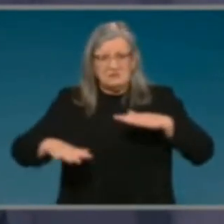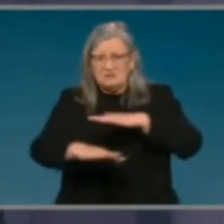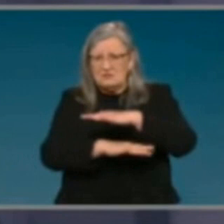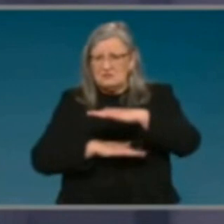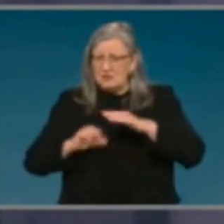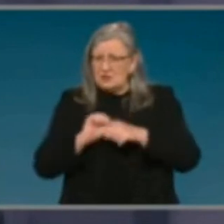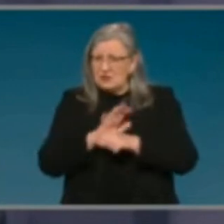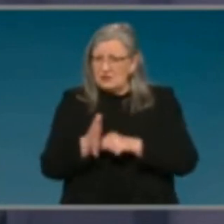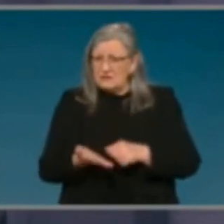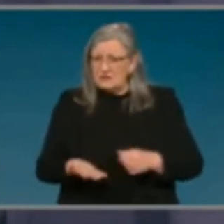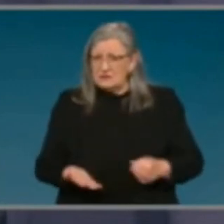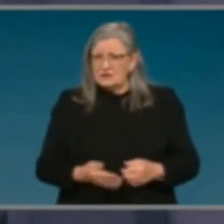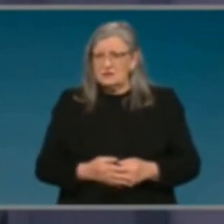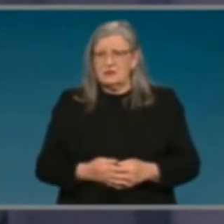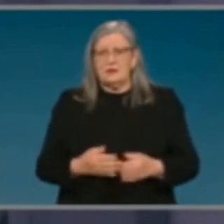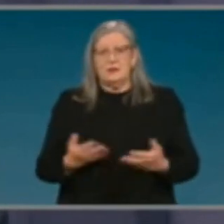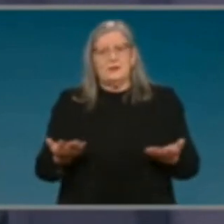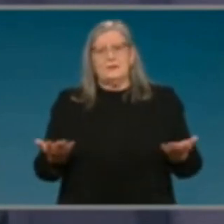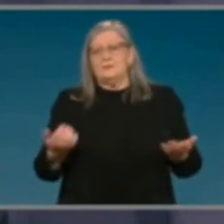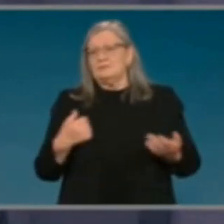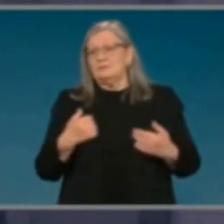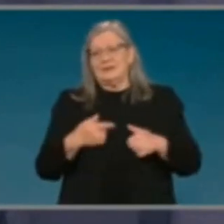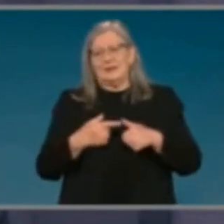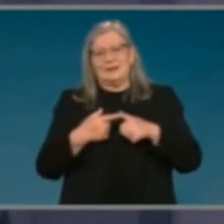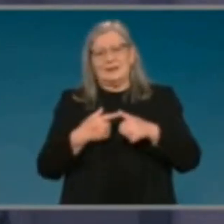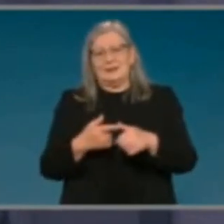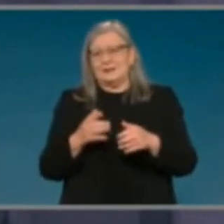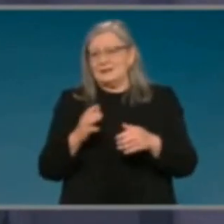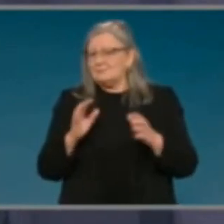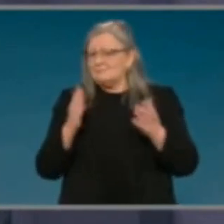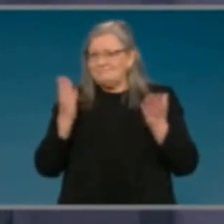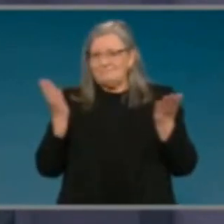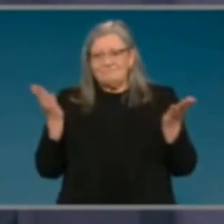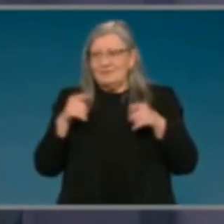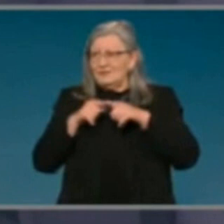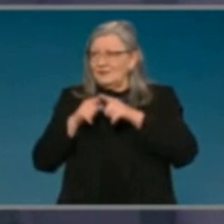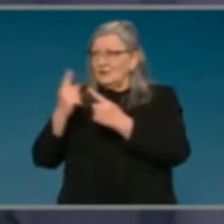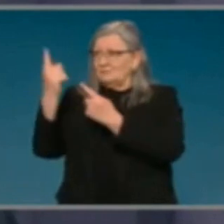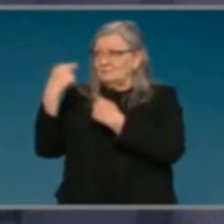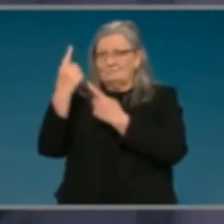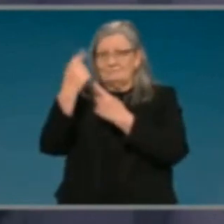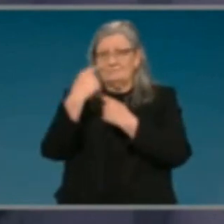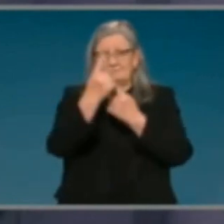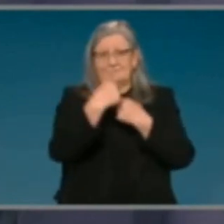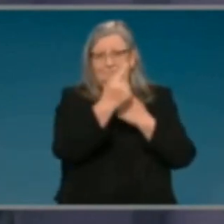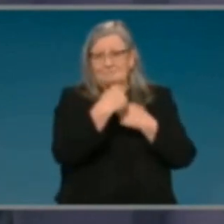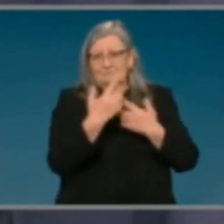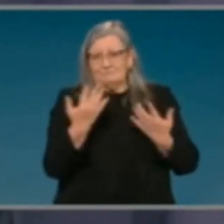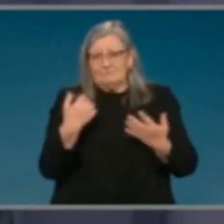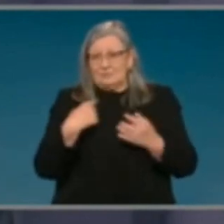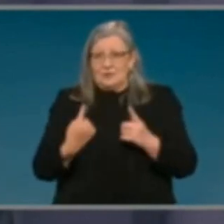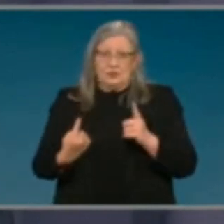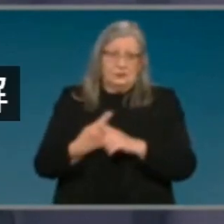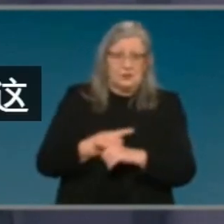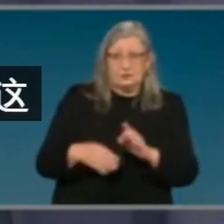response. Professor Kelly's leading that through the AHPPC, and so we'll just continue to follow the medical evidence. Minister, what tests now